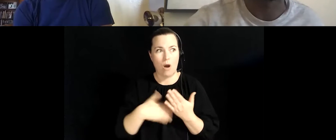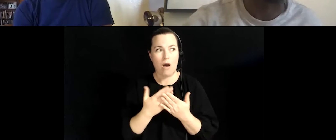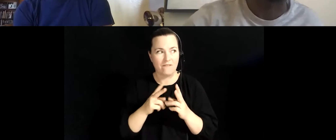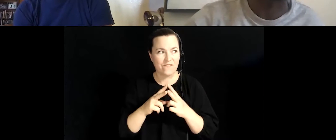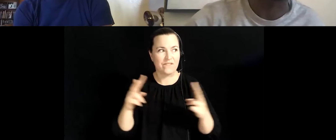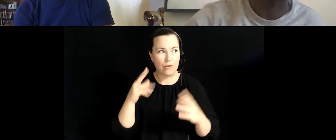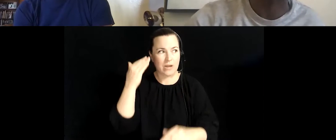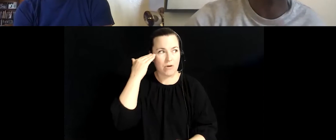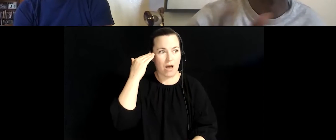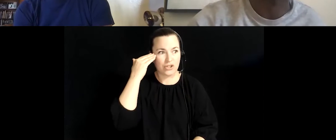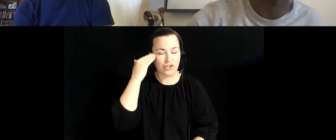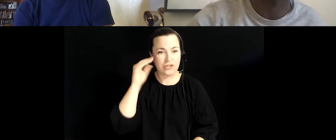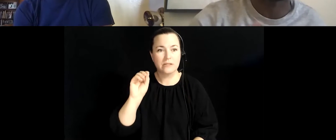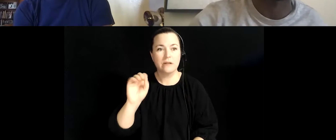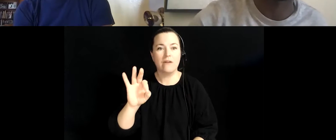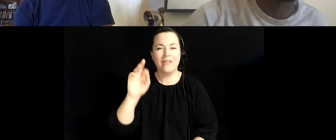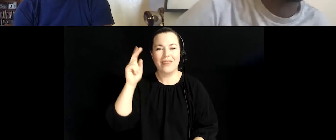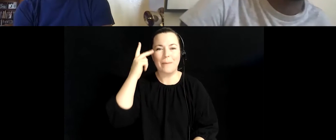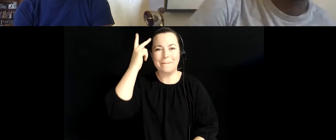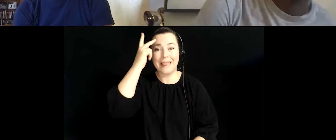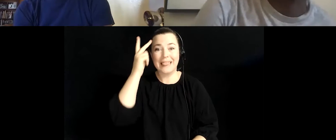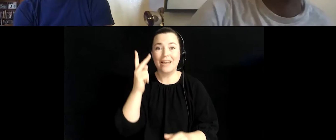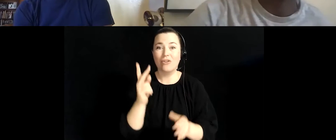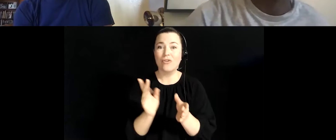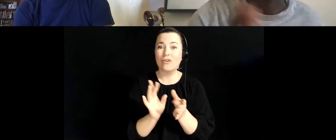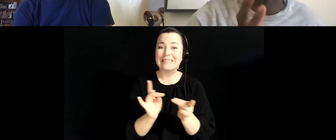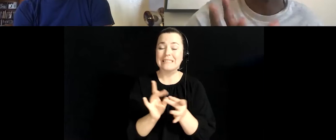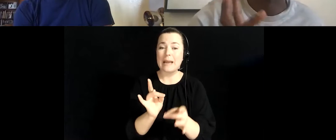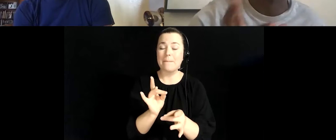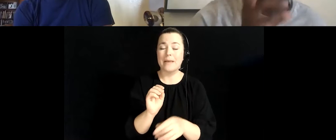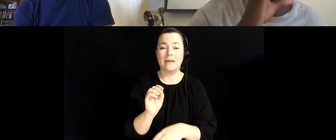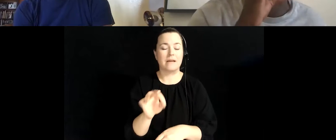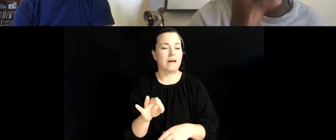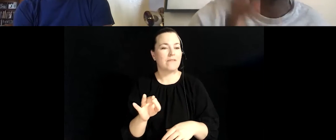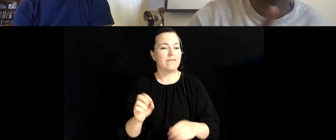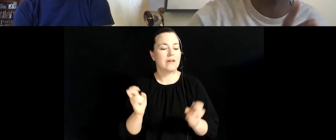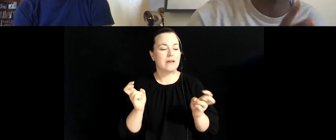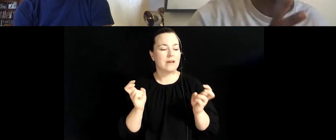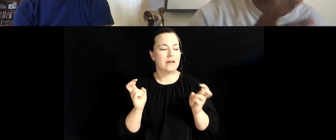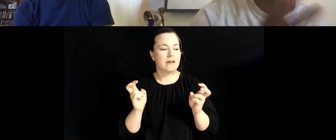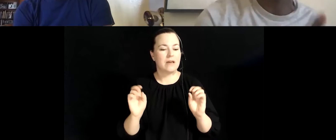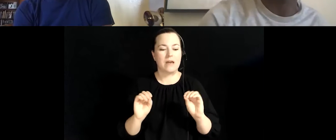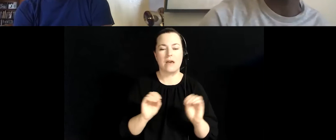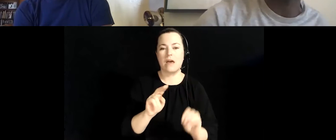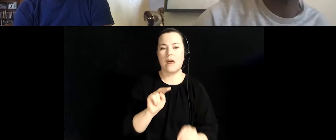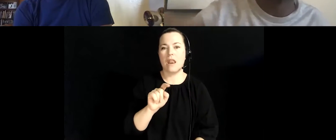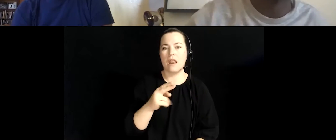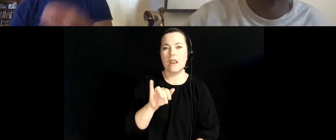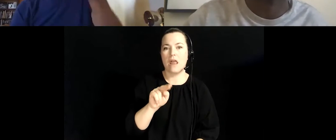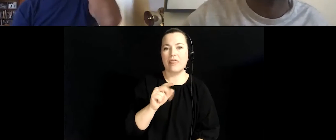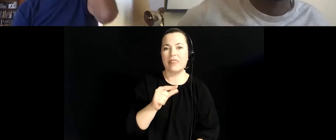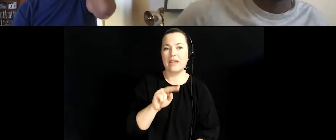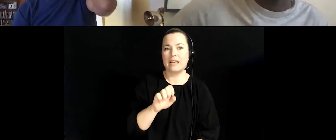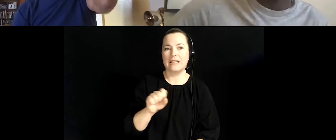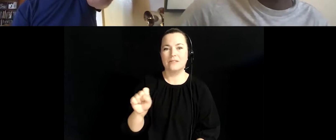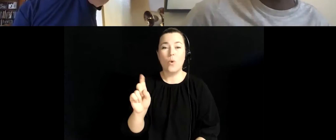statement of nothingness, or kind of not, of kind of the interlocking ways of Blackness being too much and not